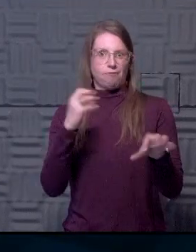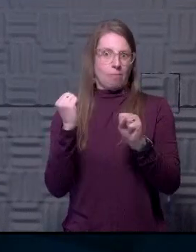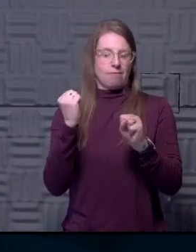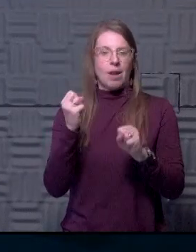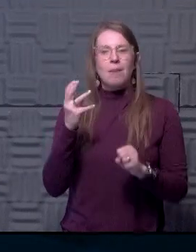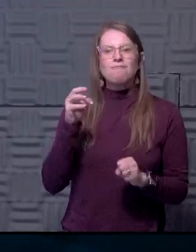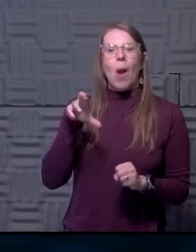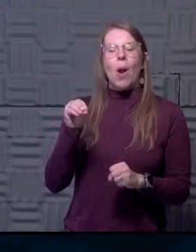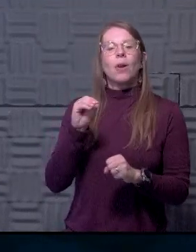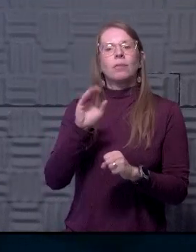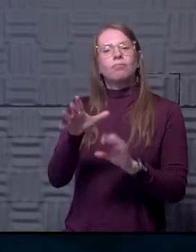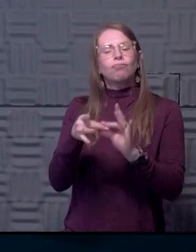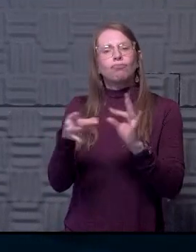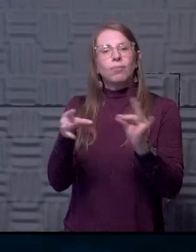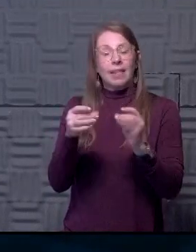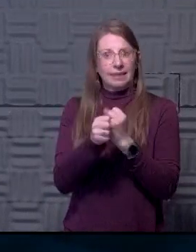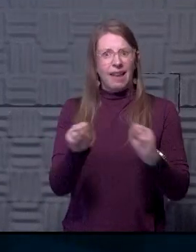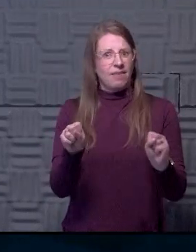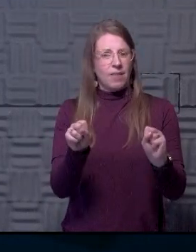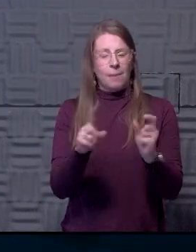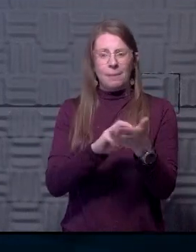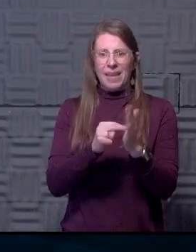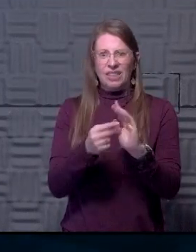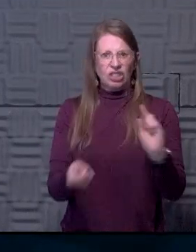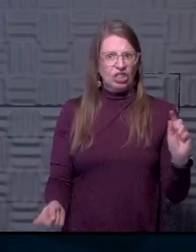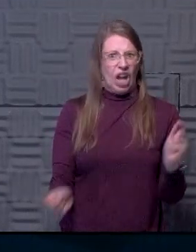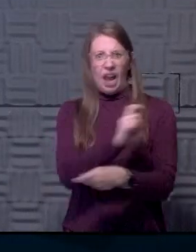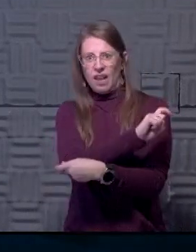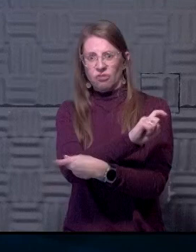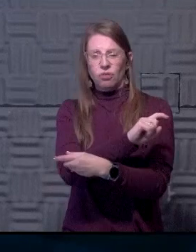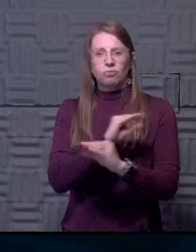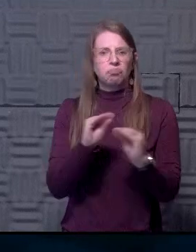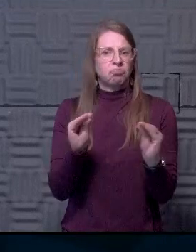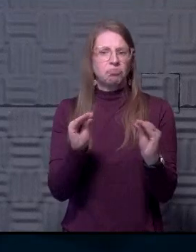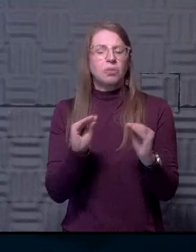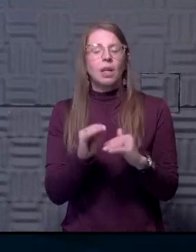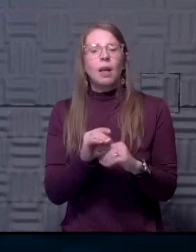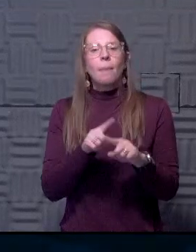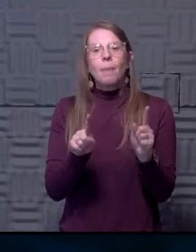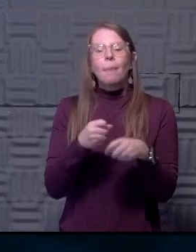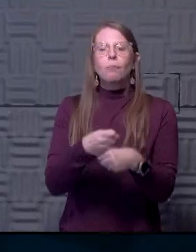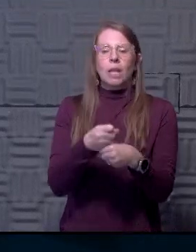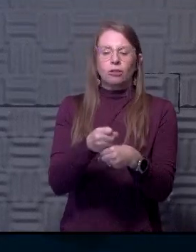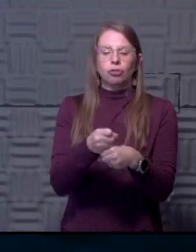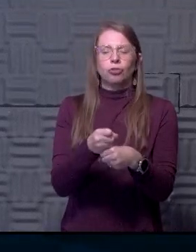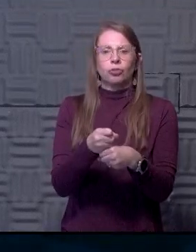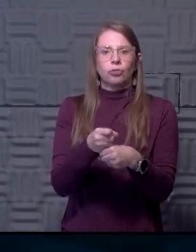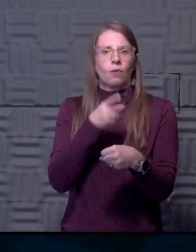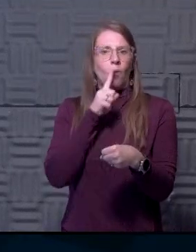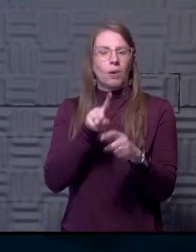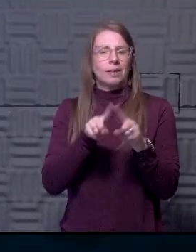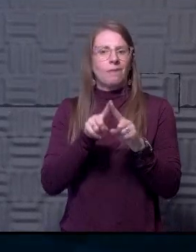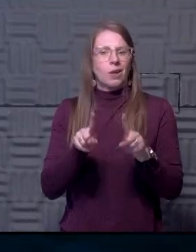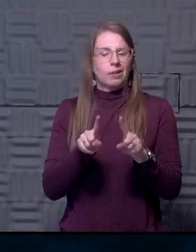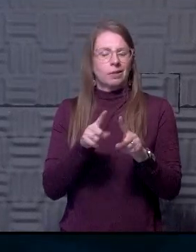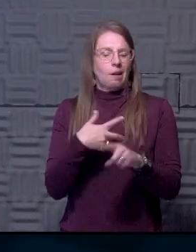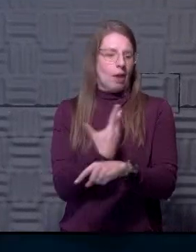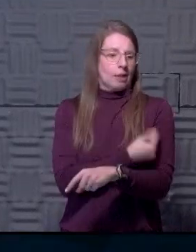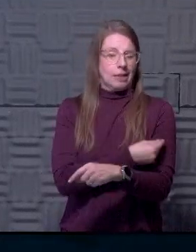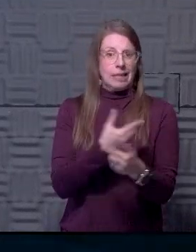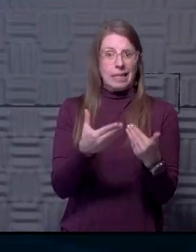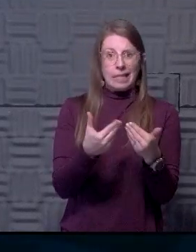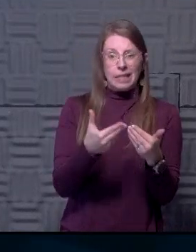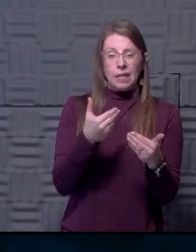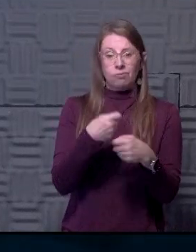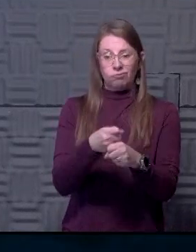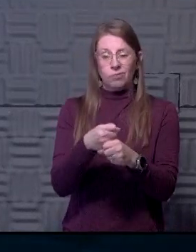going to be safe. That's not going to create a huge change. What do you see as far as production of the different vaccines? Is it easier